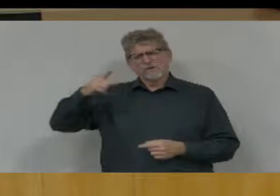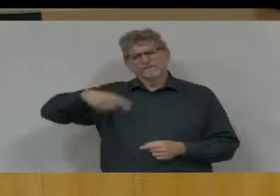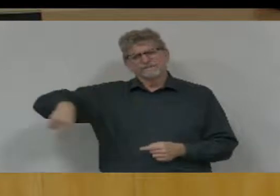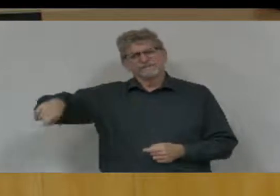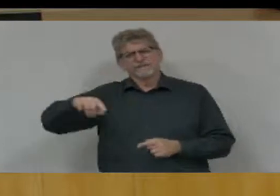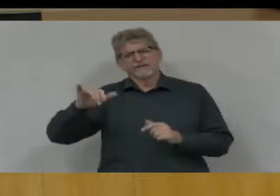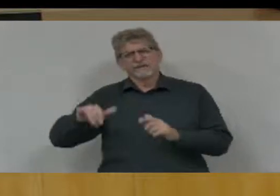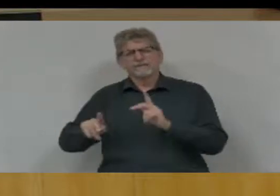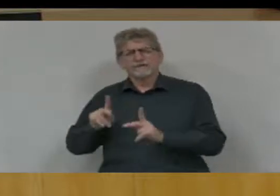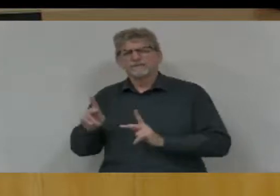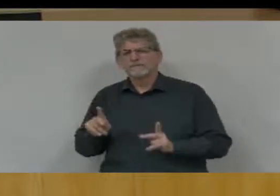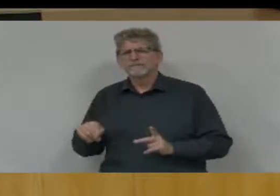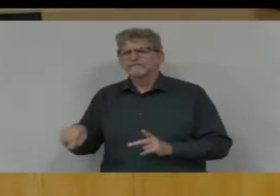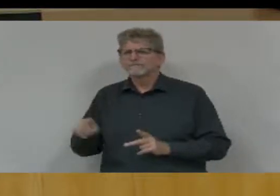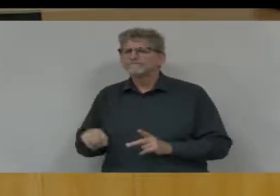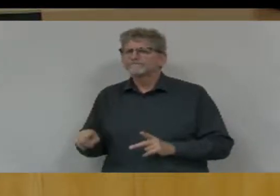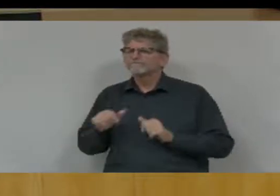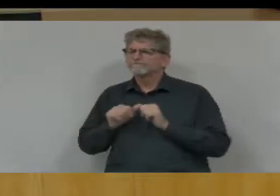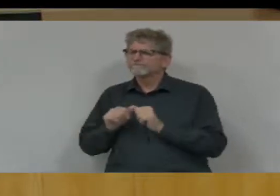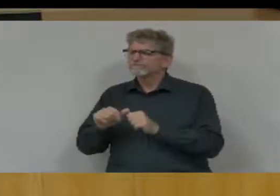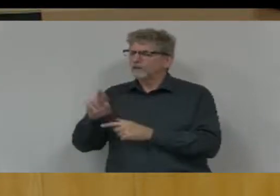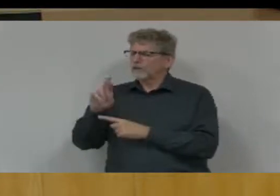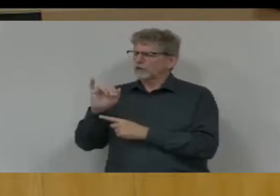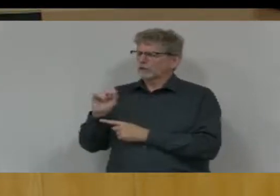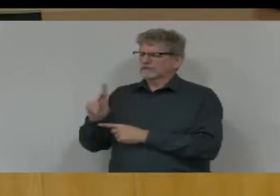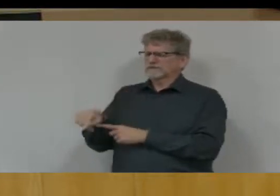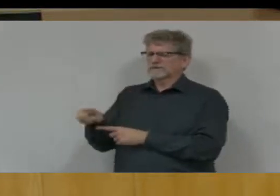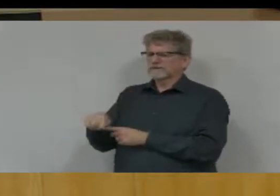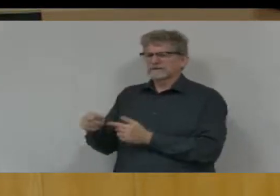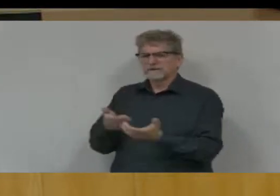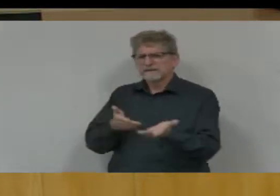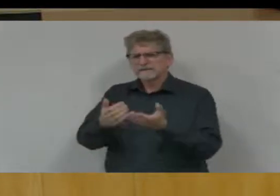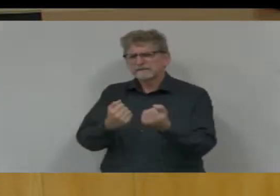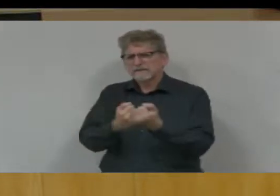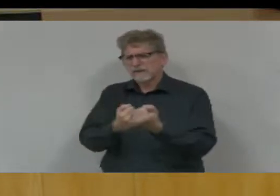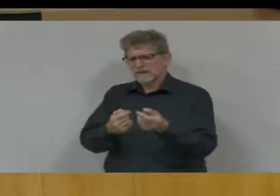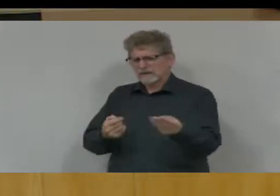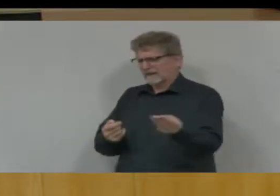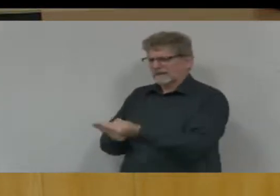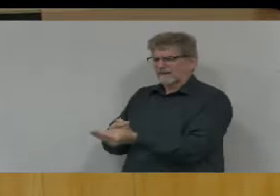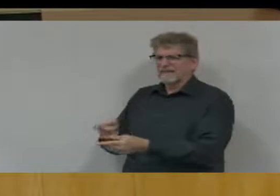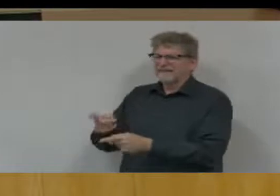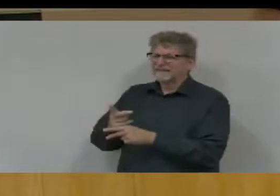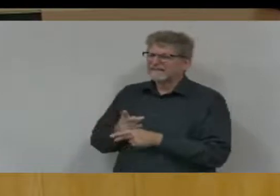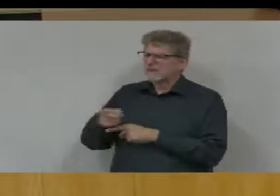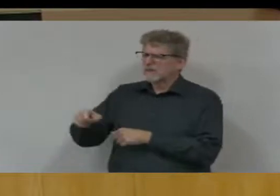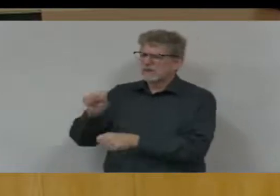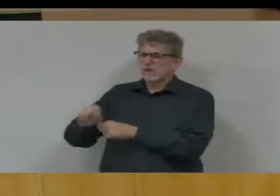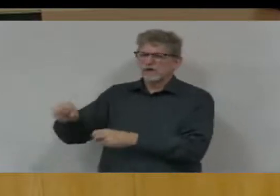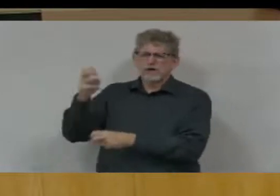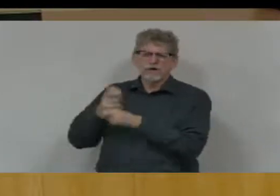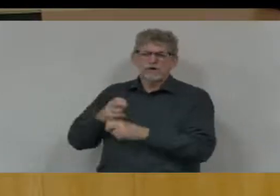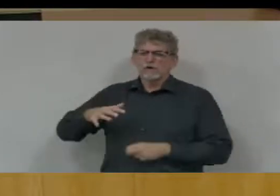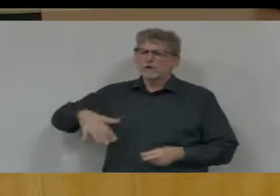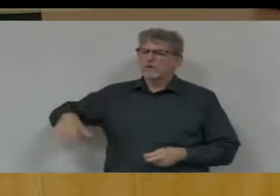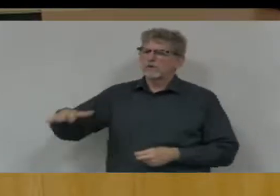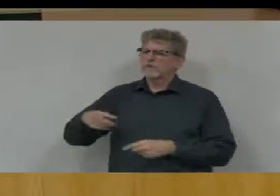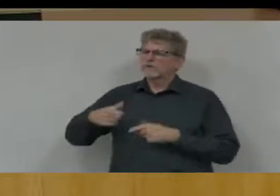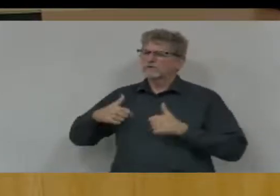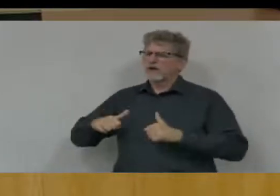continues to be at risk. It's hard work, and that's not the issue. People work hard and are resilient in that regard,